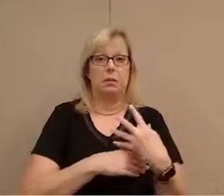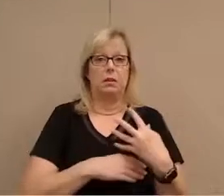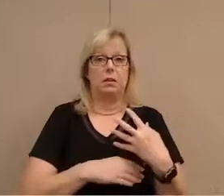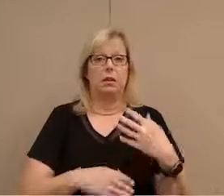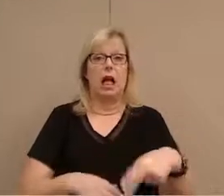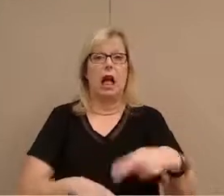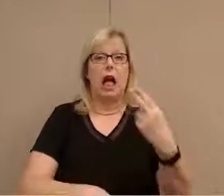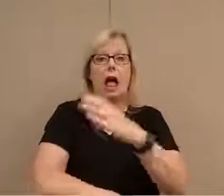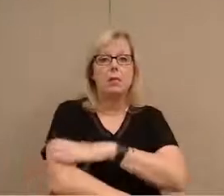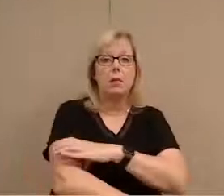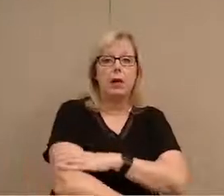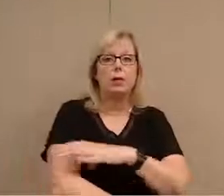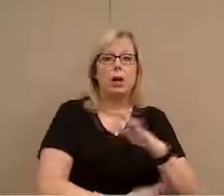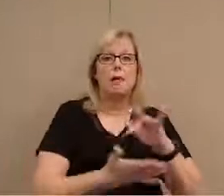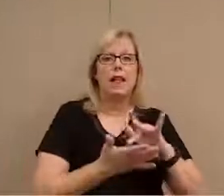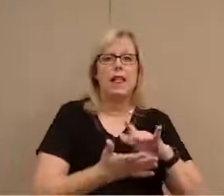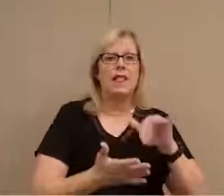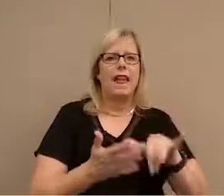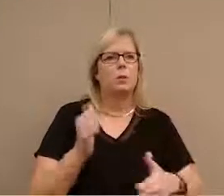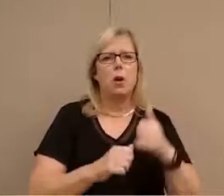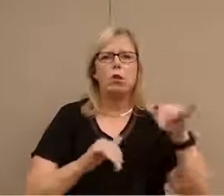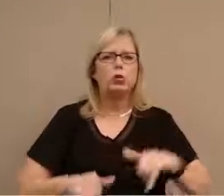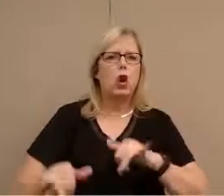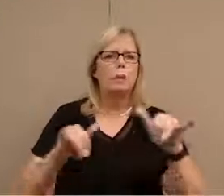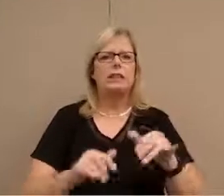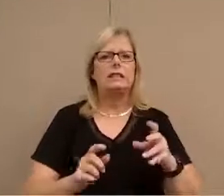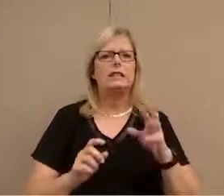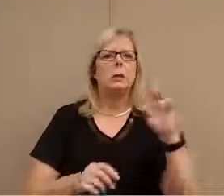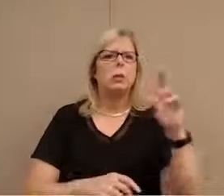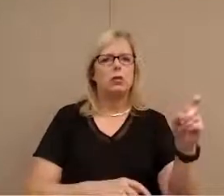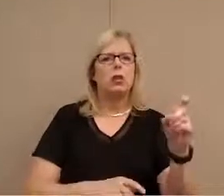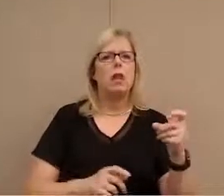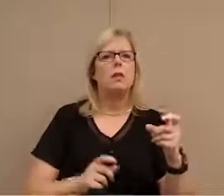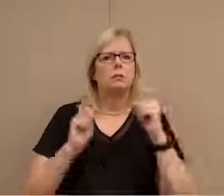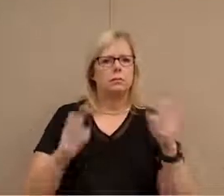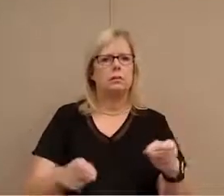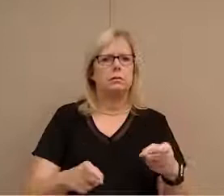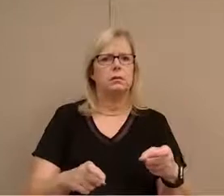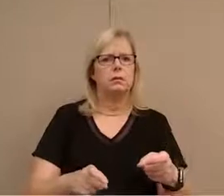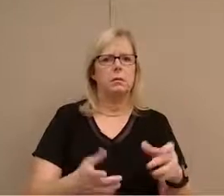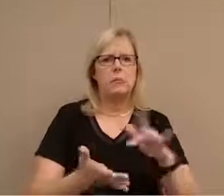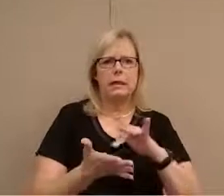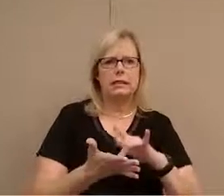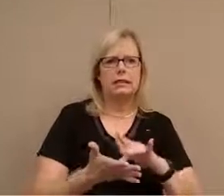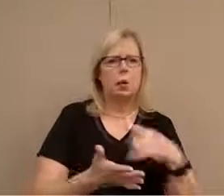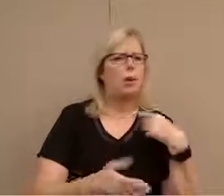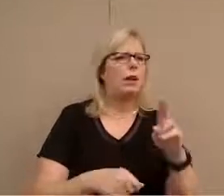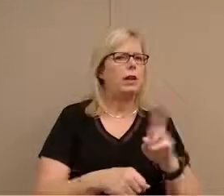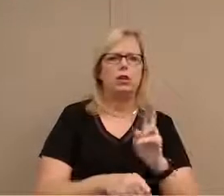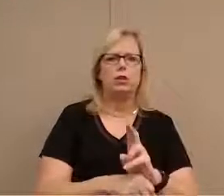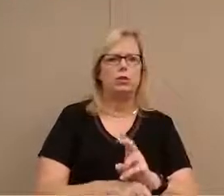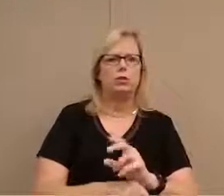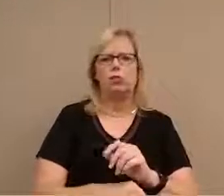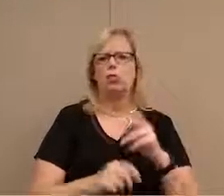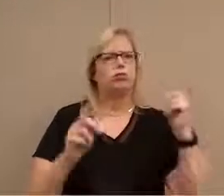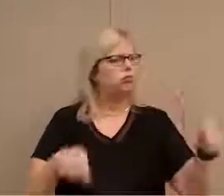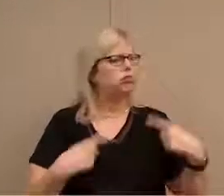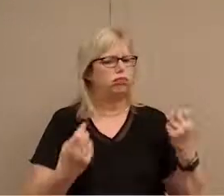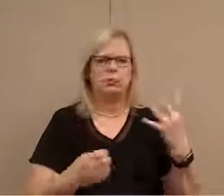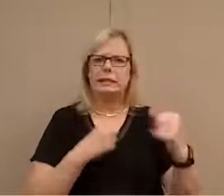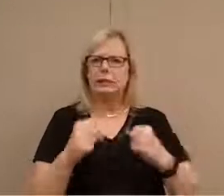high blood pressure medication, which is the most commonly prescribed medication, like lisinopril, we use it and we've been using it for many